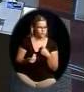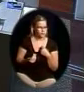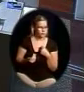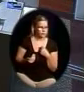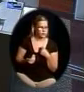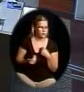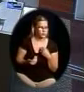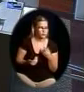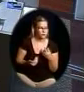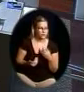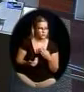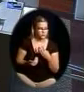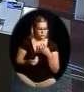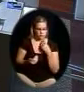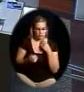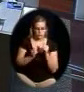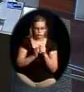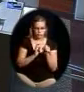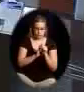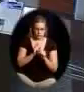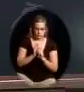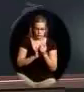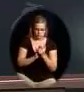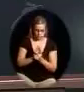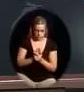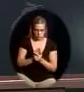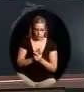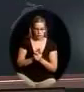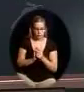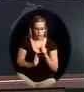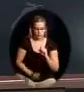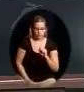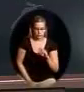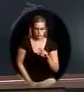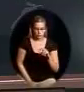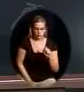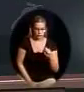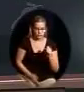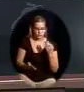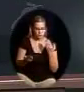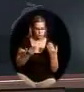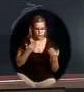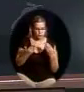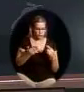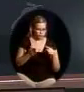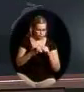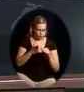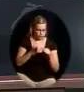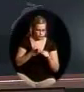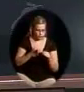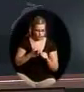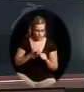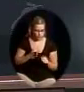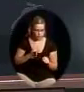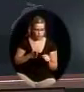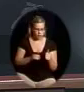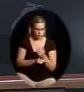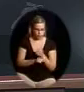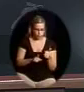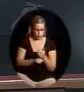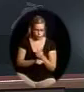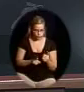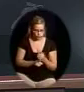the state law there, and in the case of SRS, as they may be investigating